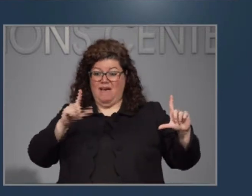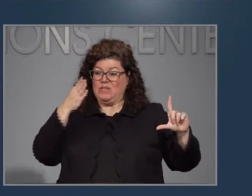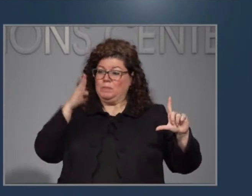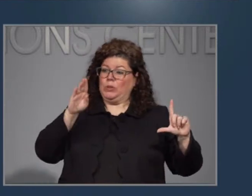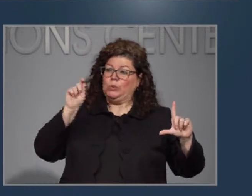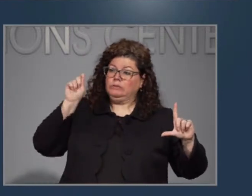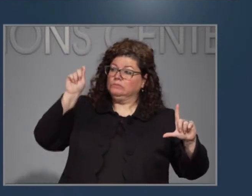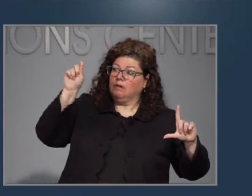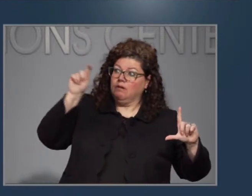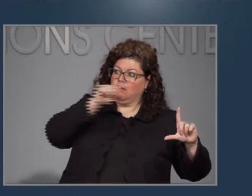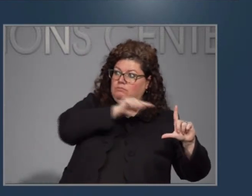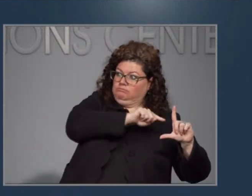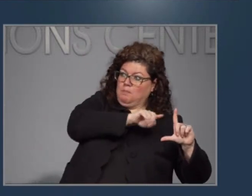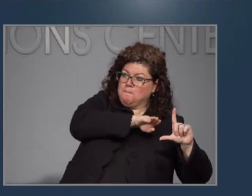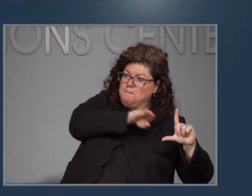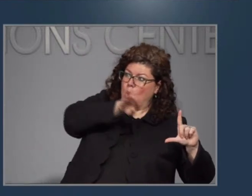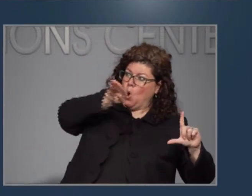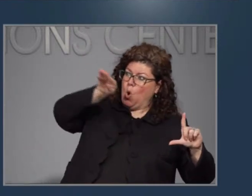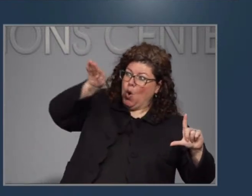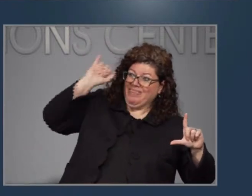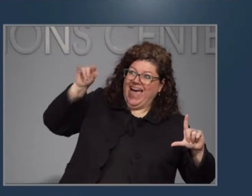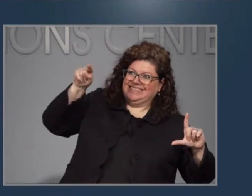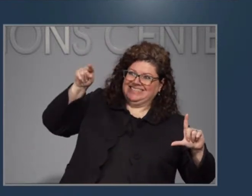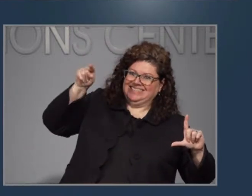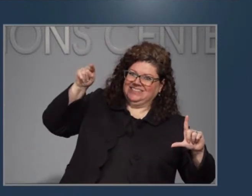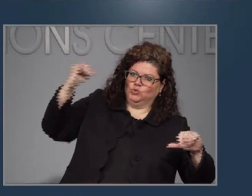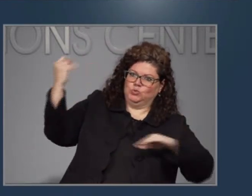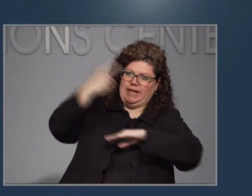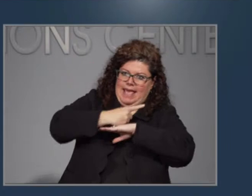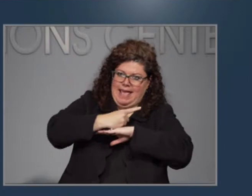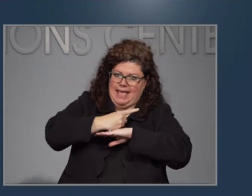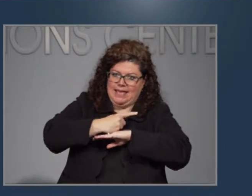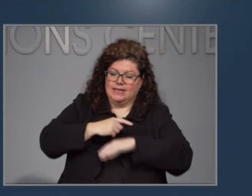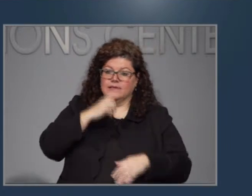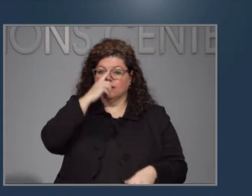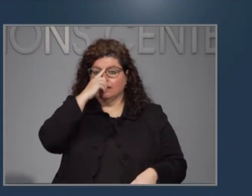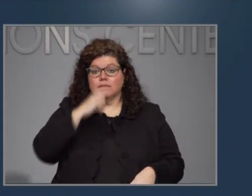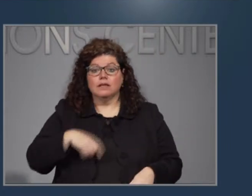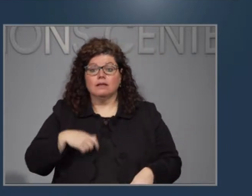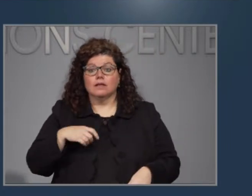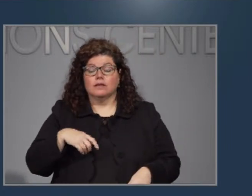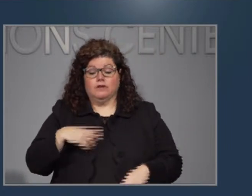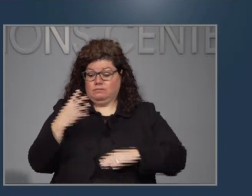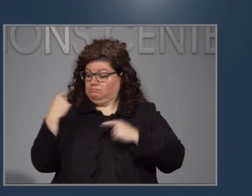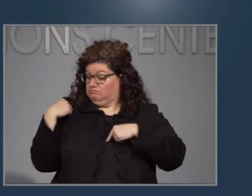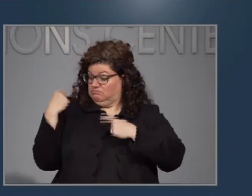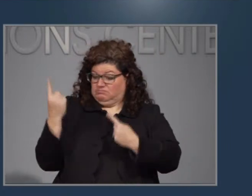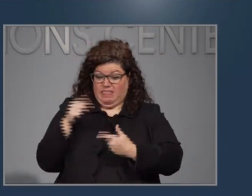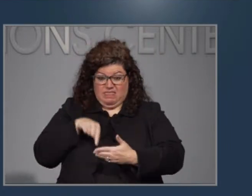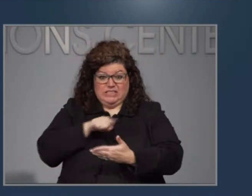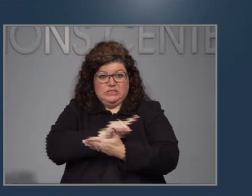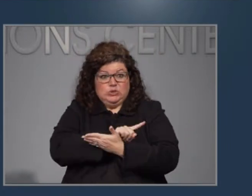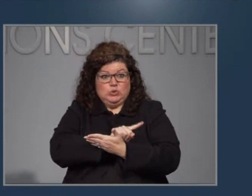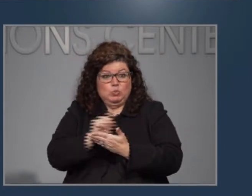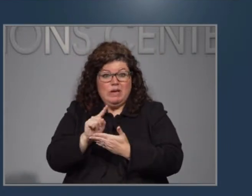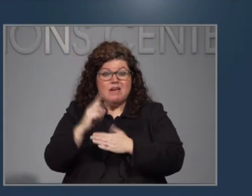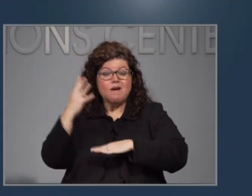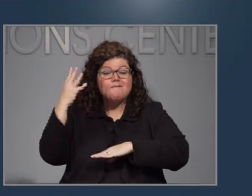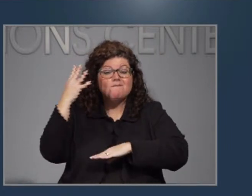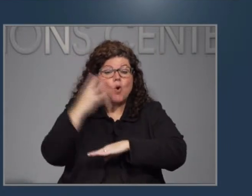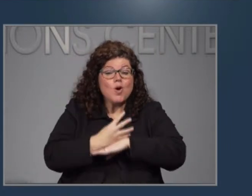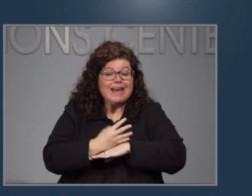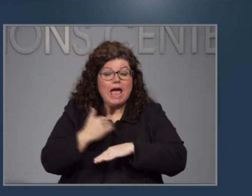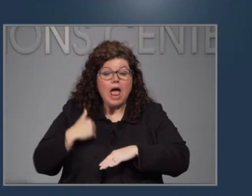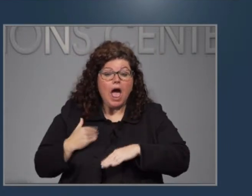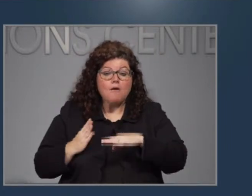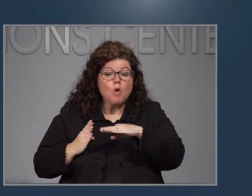record number. We've now seen 4 days with cases above 1,000 in just the last week. We are also